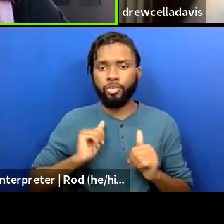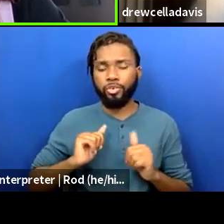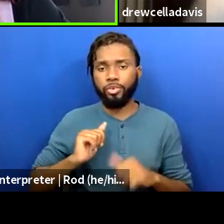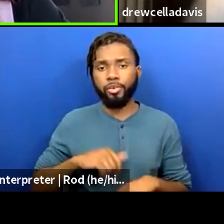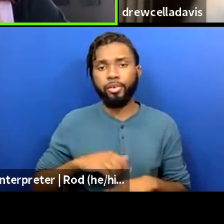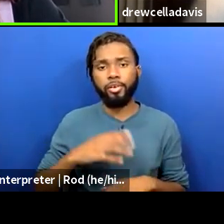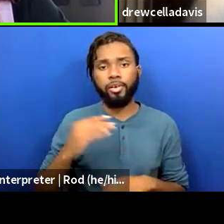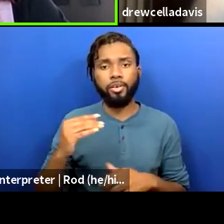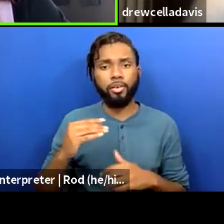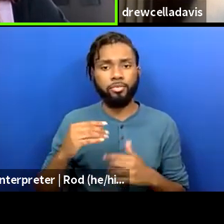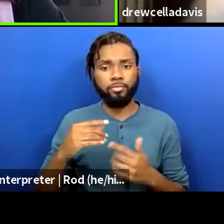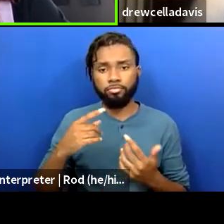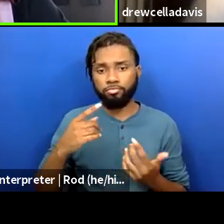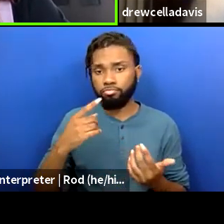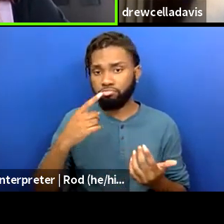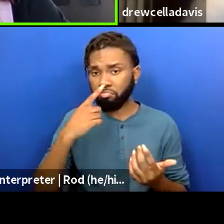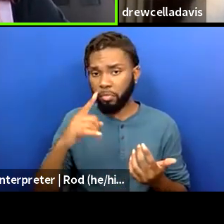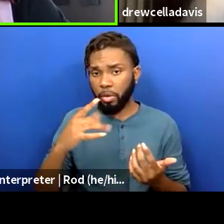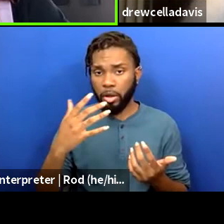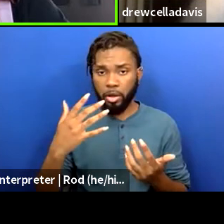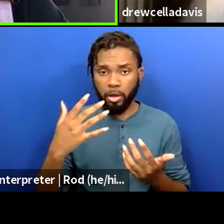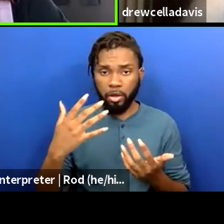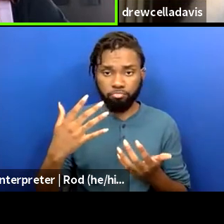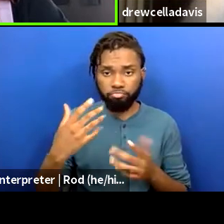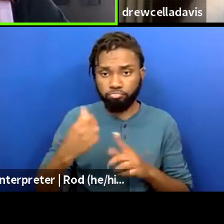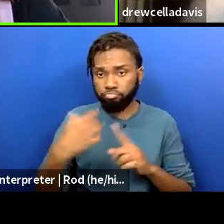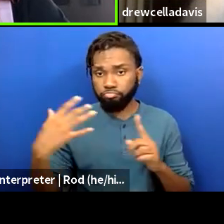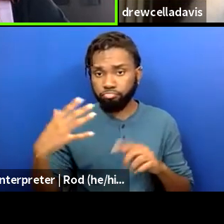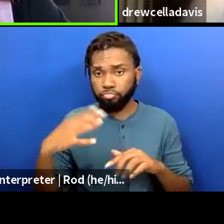and expand on anything?